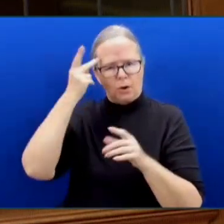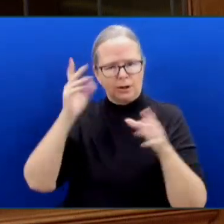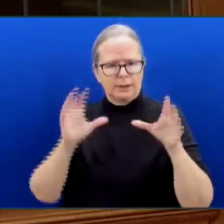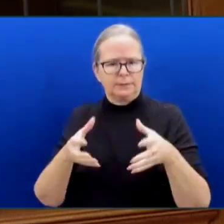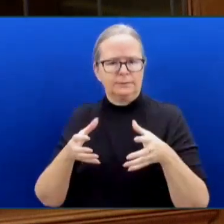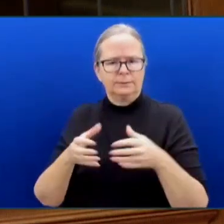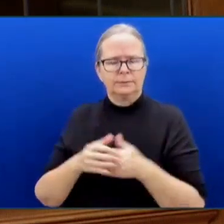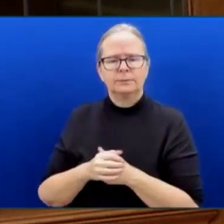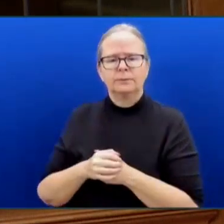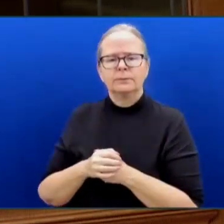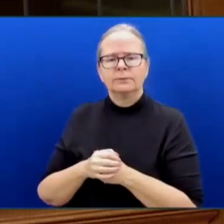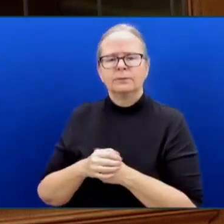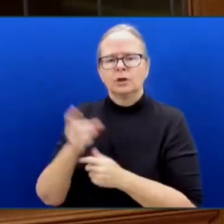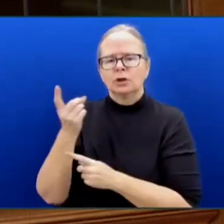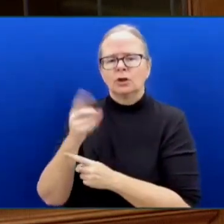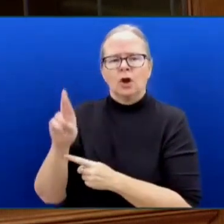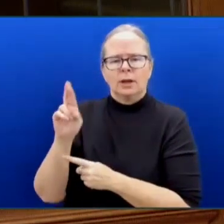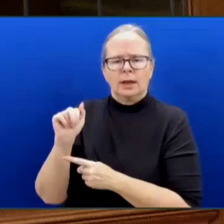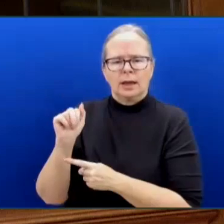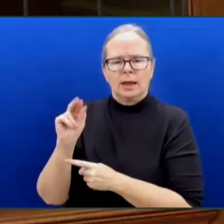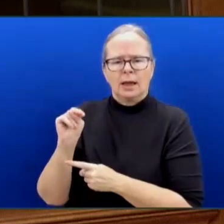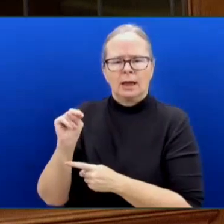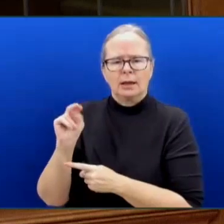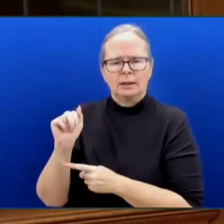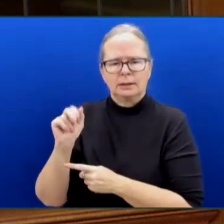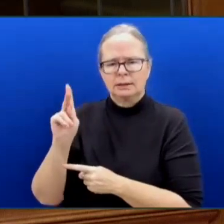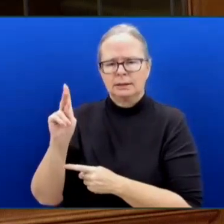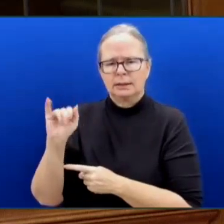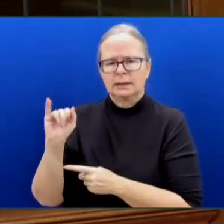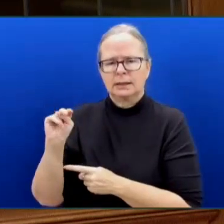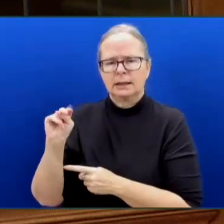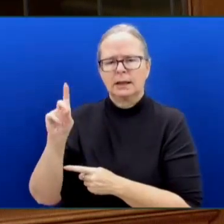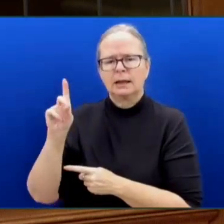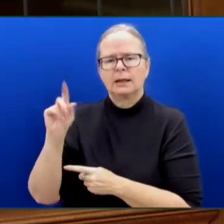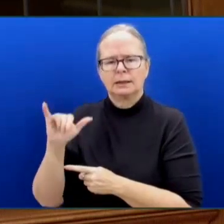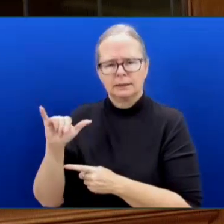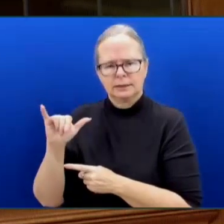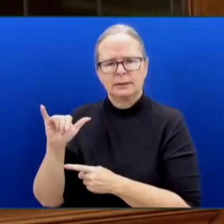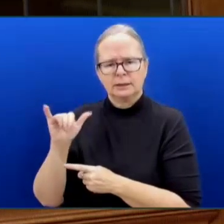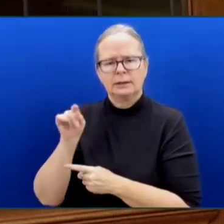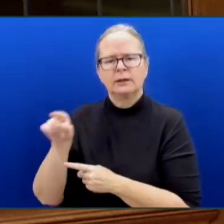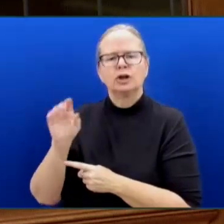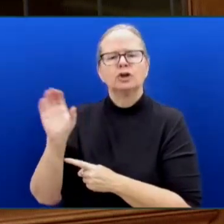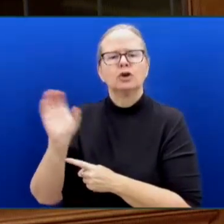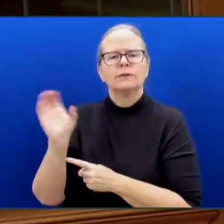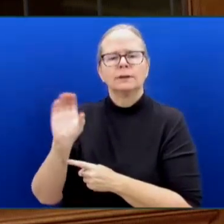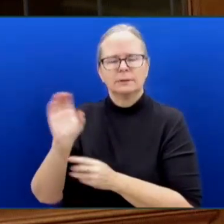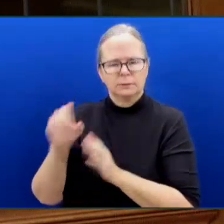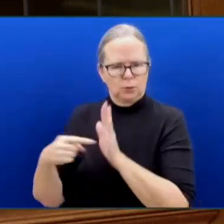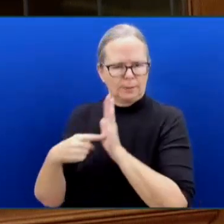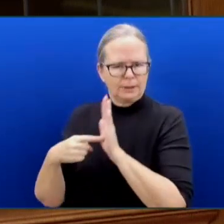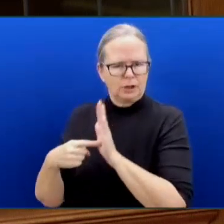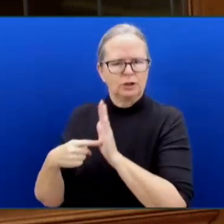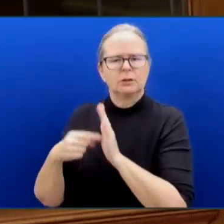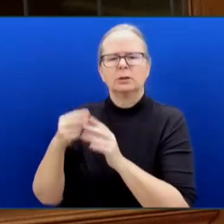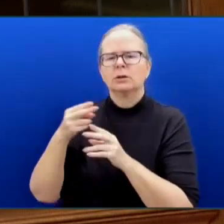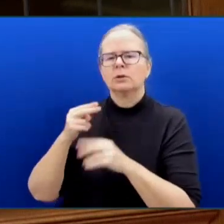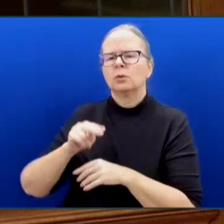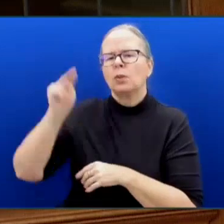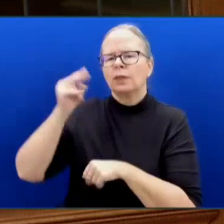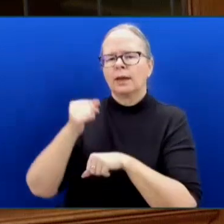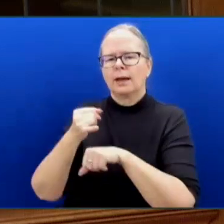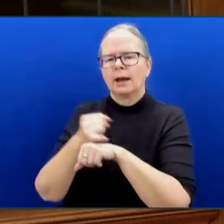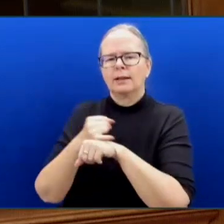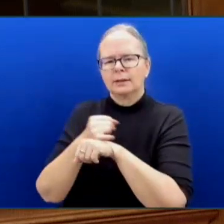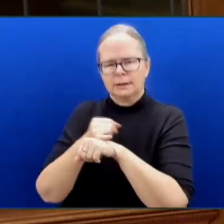Conservative Party of British Columbia's candidate for North Island, recently told me about a patient she saw at her clinic in Campbell River.